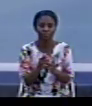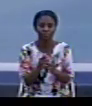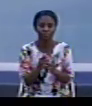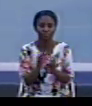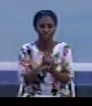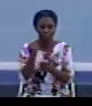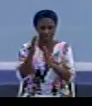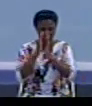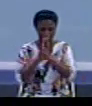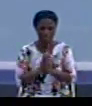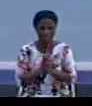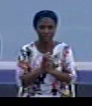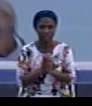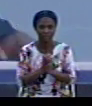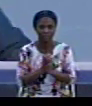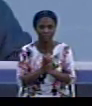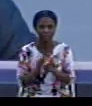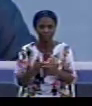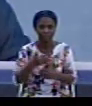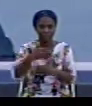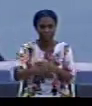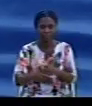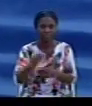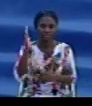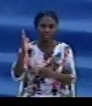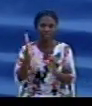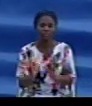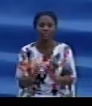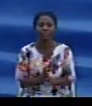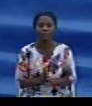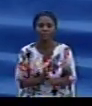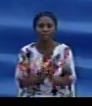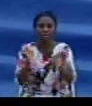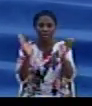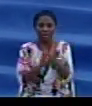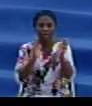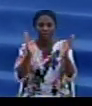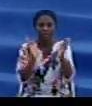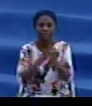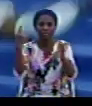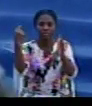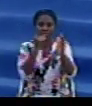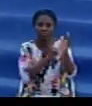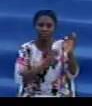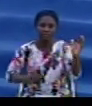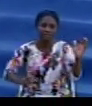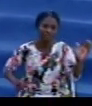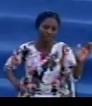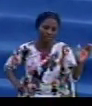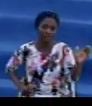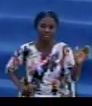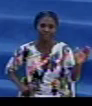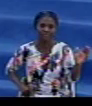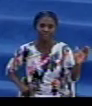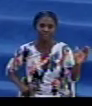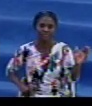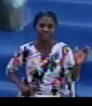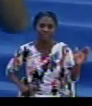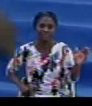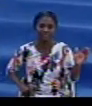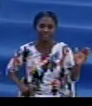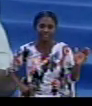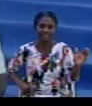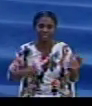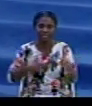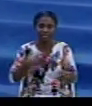Amen. Next testifier. Praise the Lord. My name